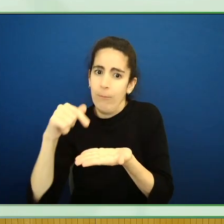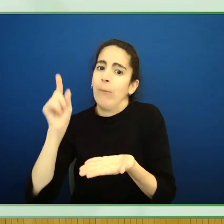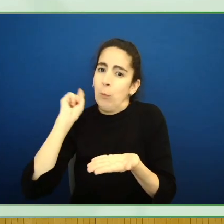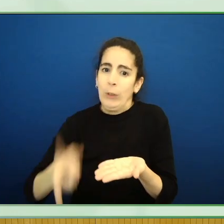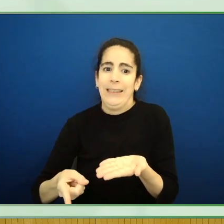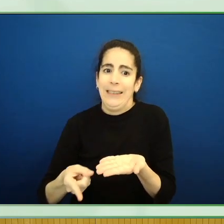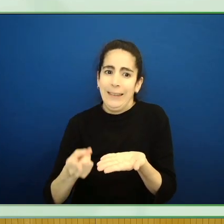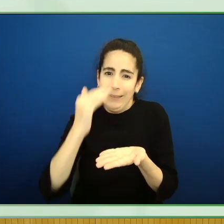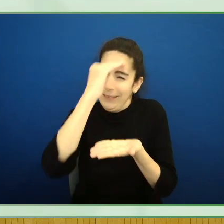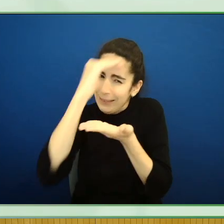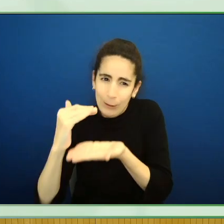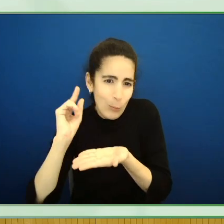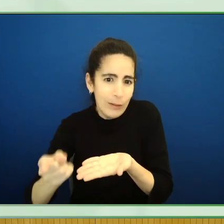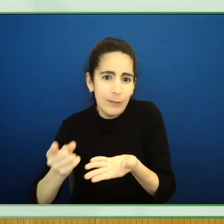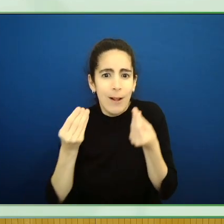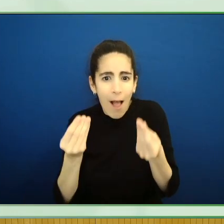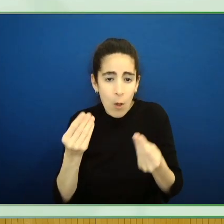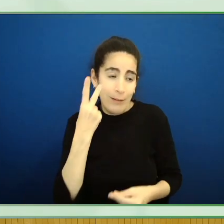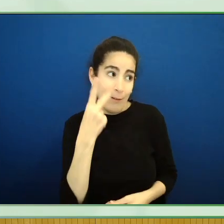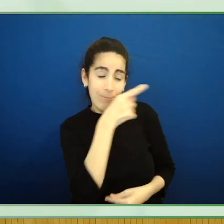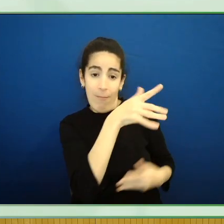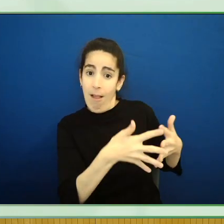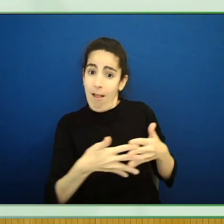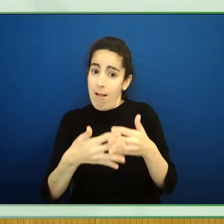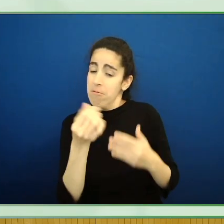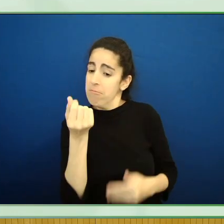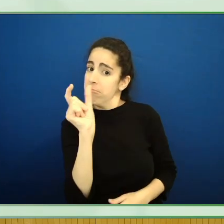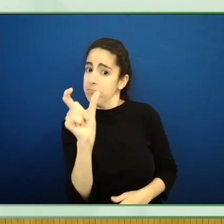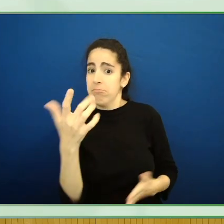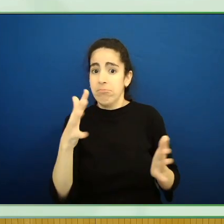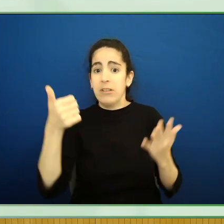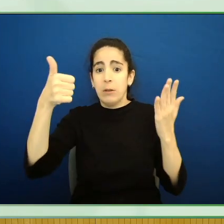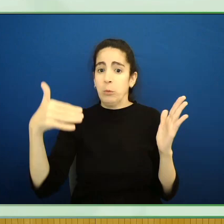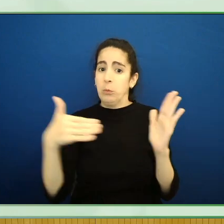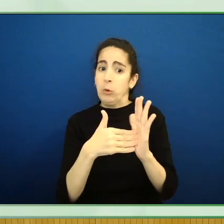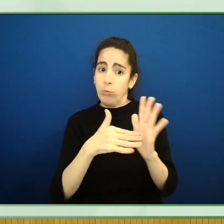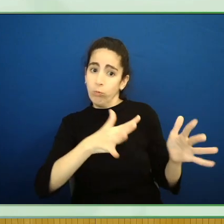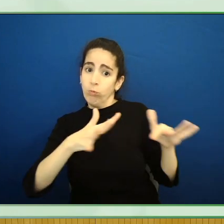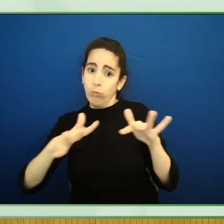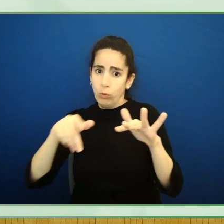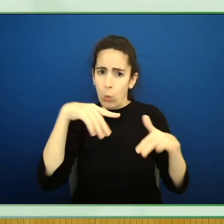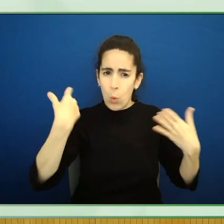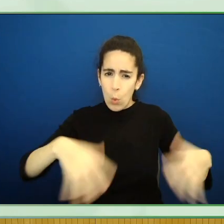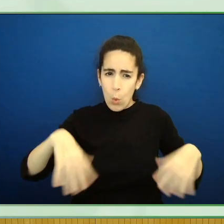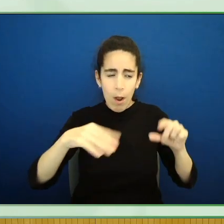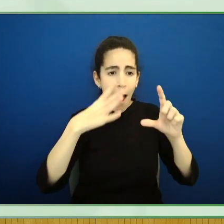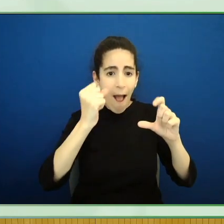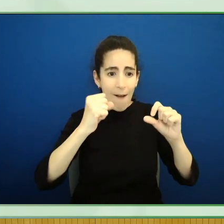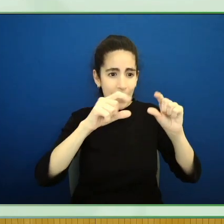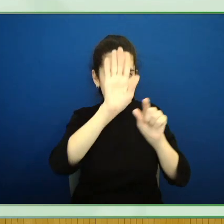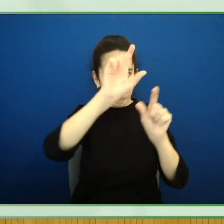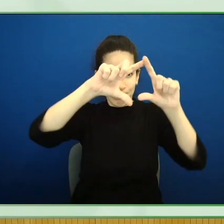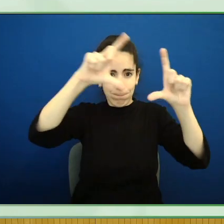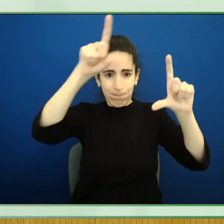assembly is a great combination. We're able to get low unit cost, very high quality, and then when you combine that with local